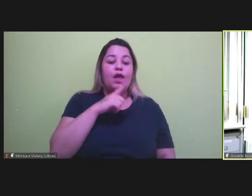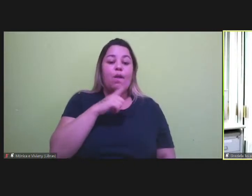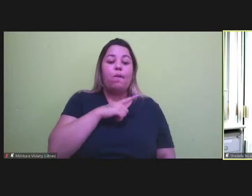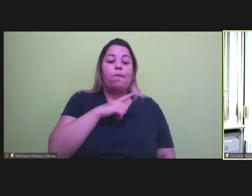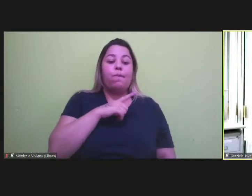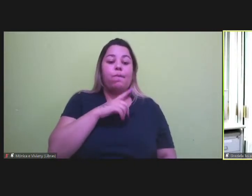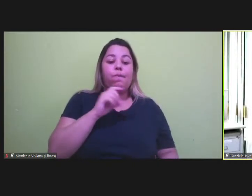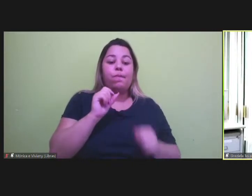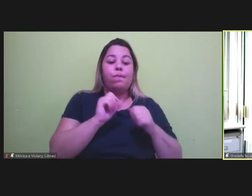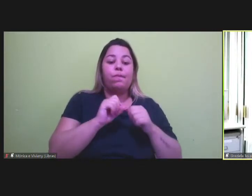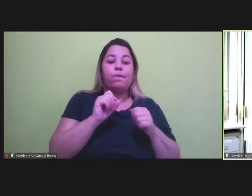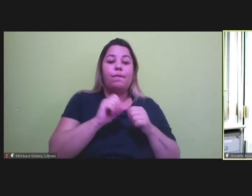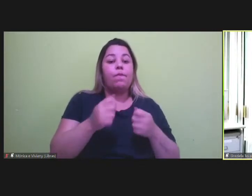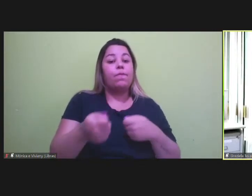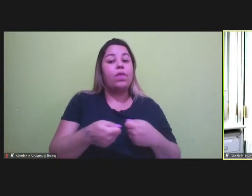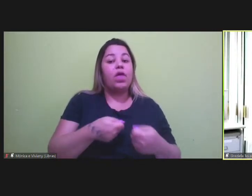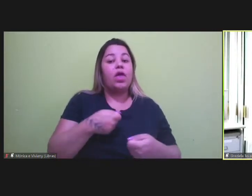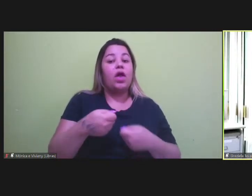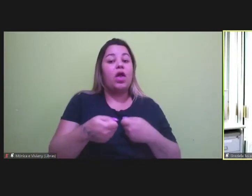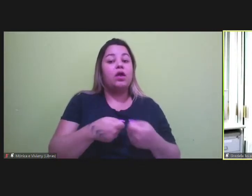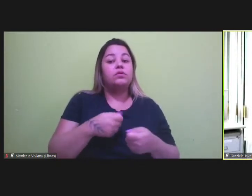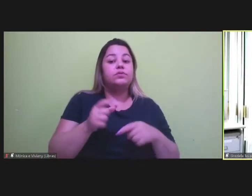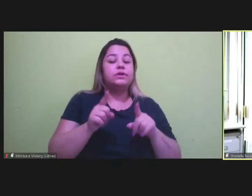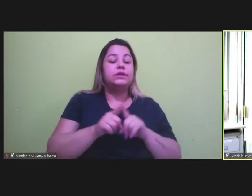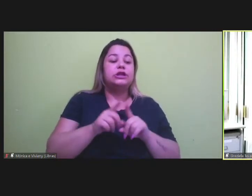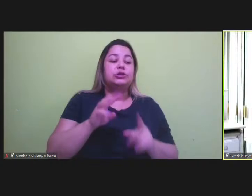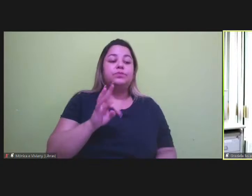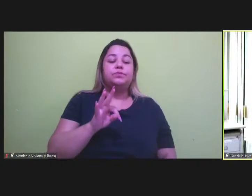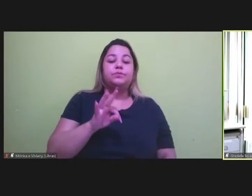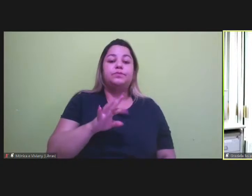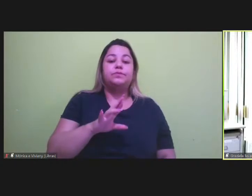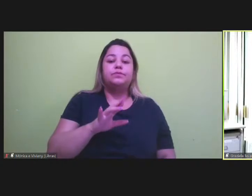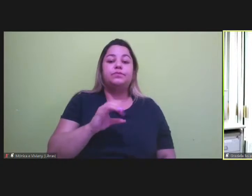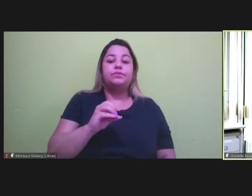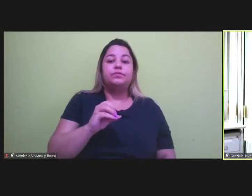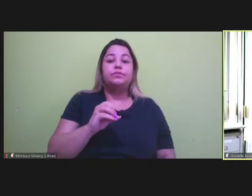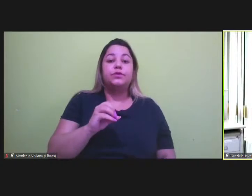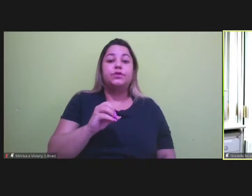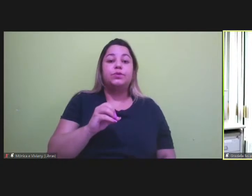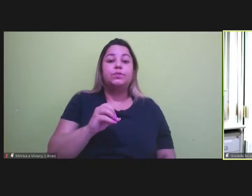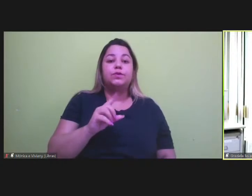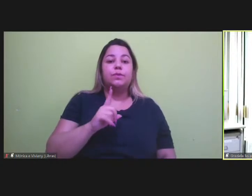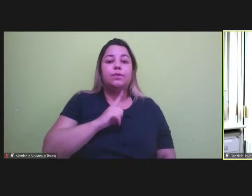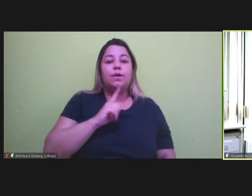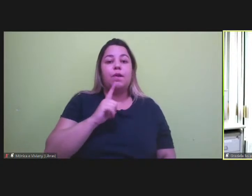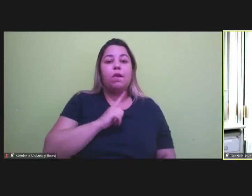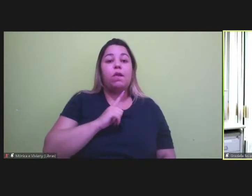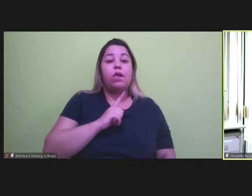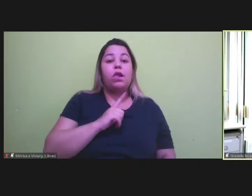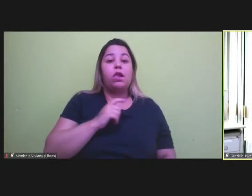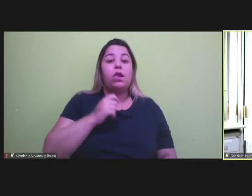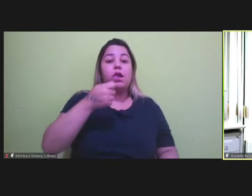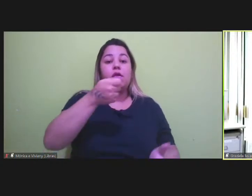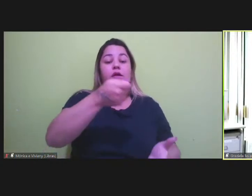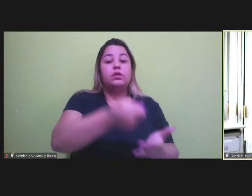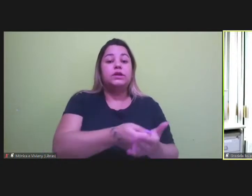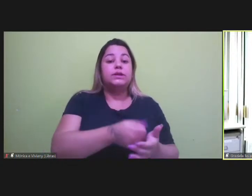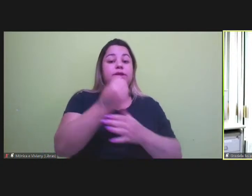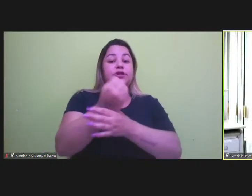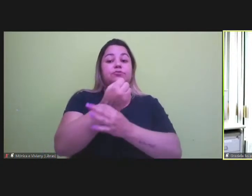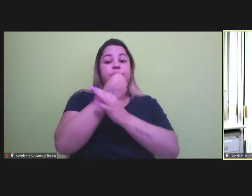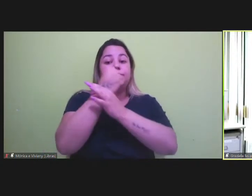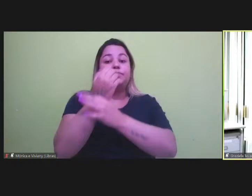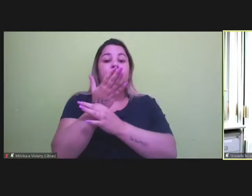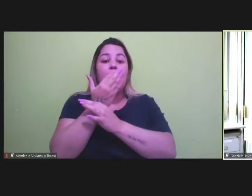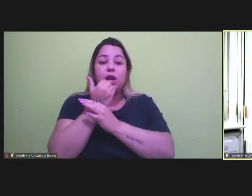for primary healthcare has to make all this articulation in the territory, mainly thinking about the issue to